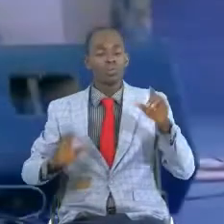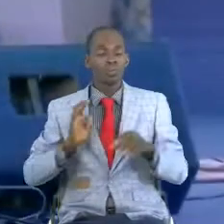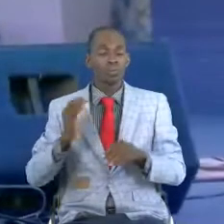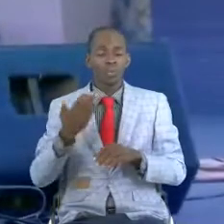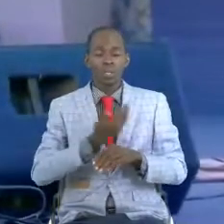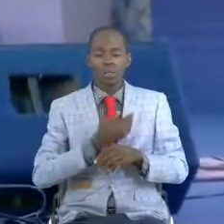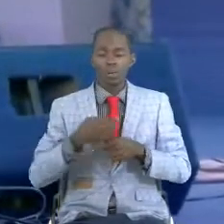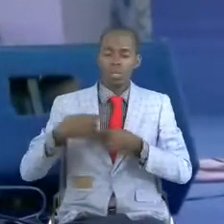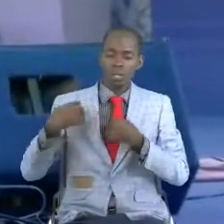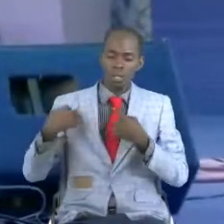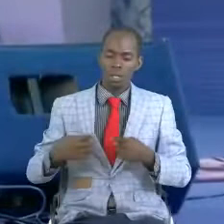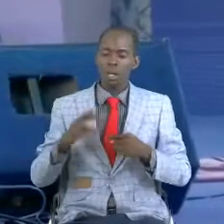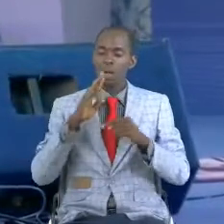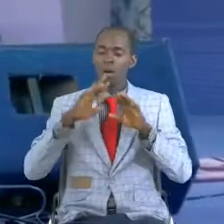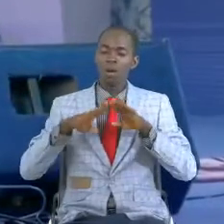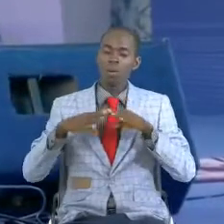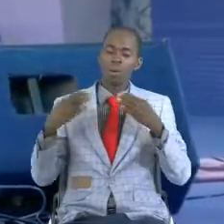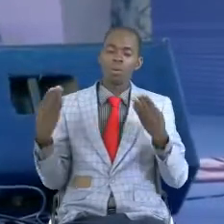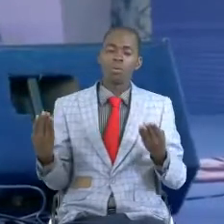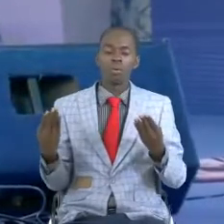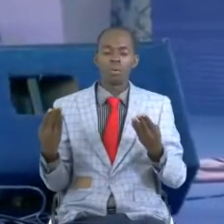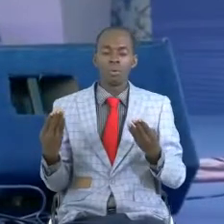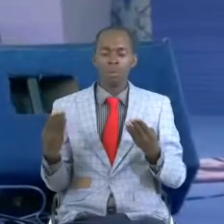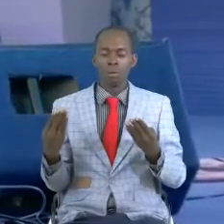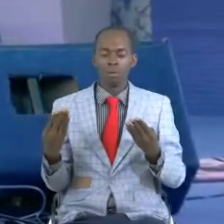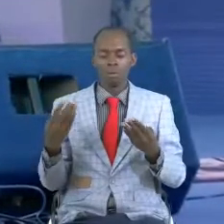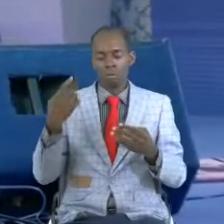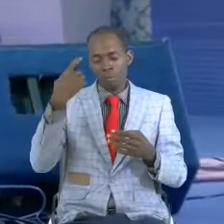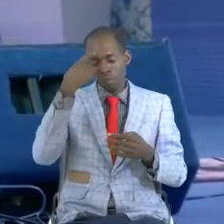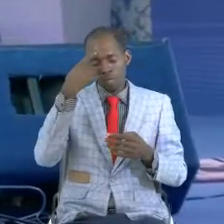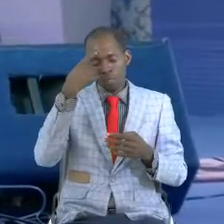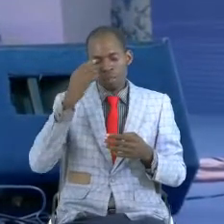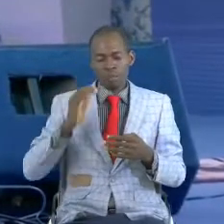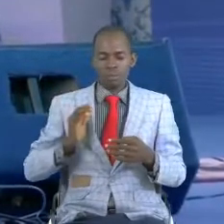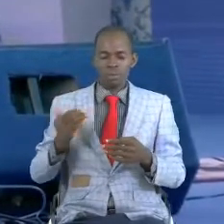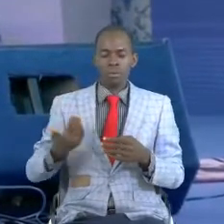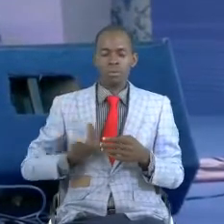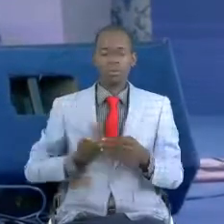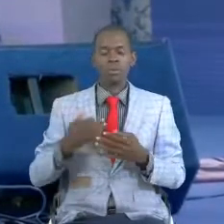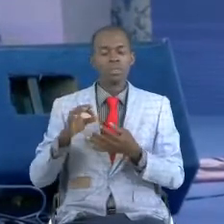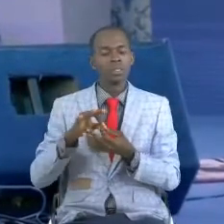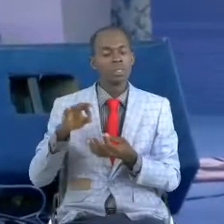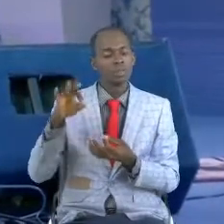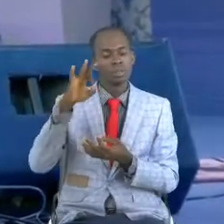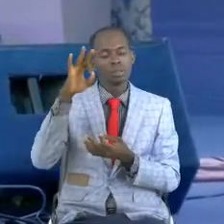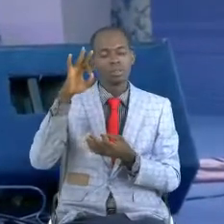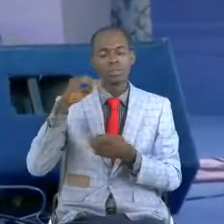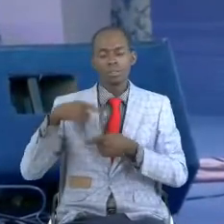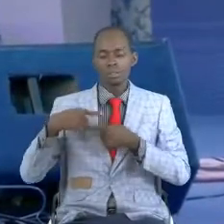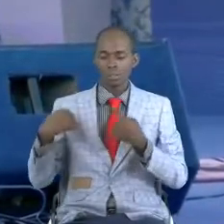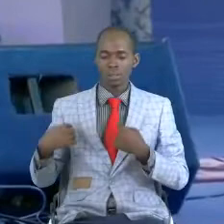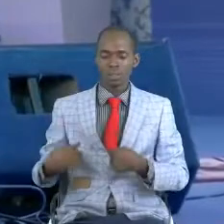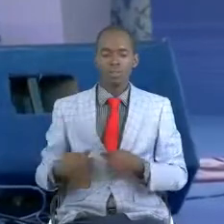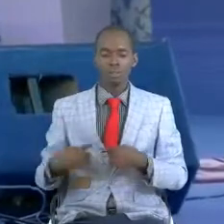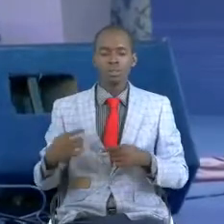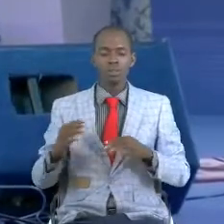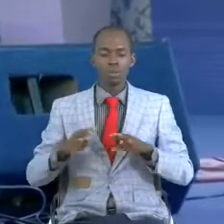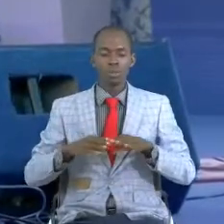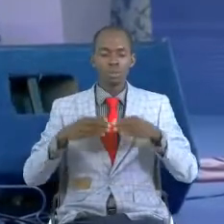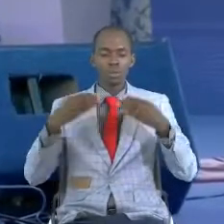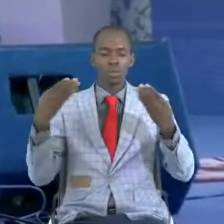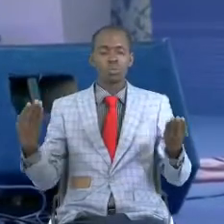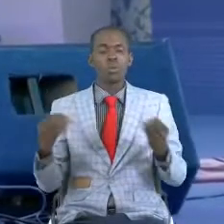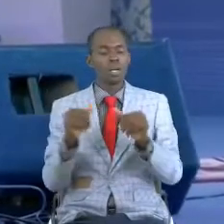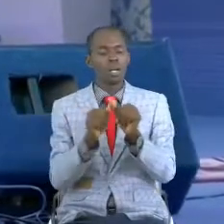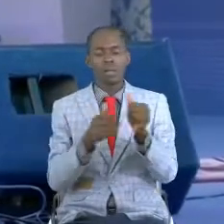are open. Mind, soul, spirit, heart, we open everything